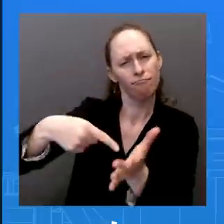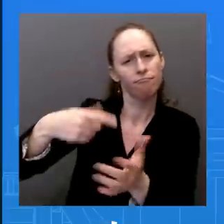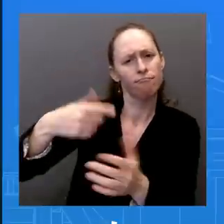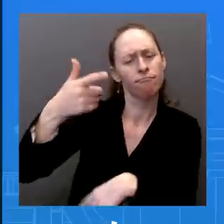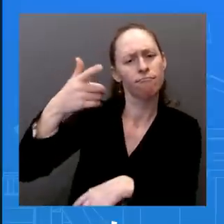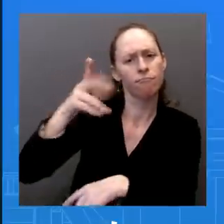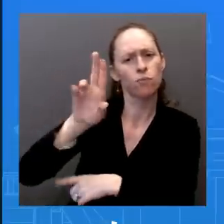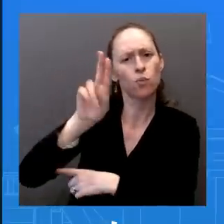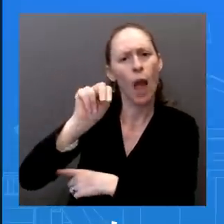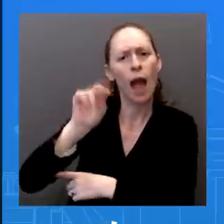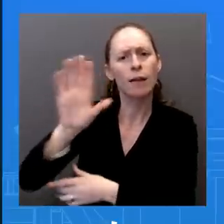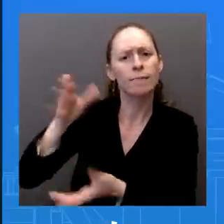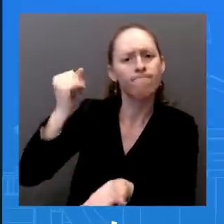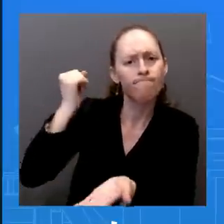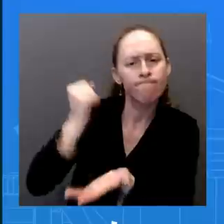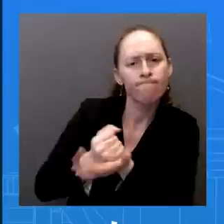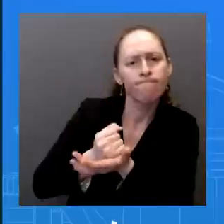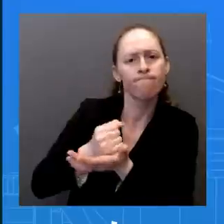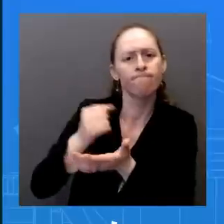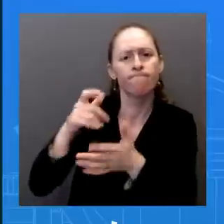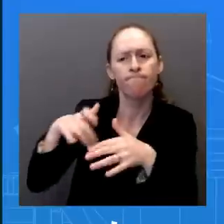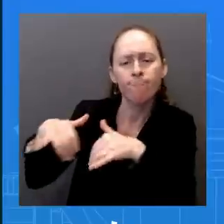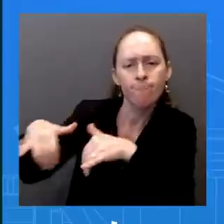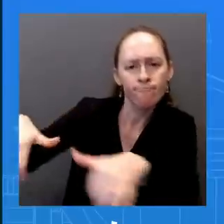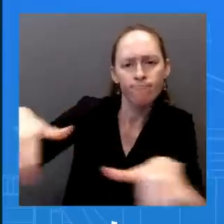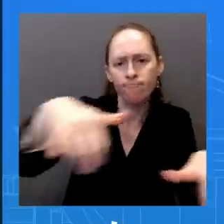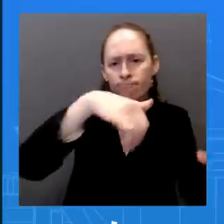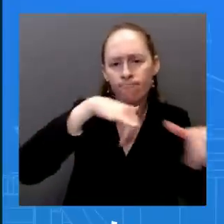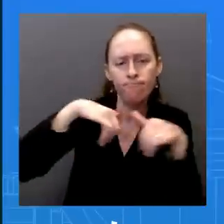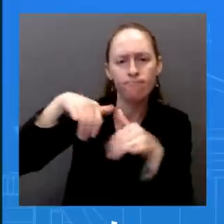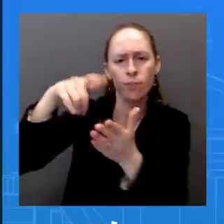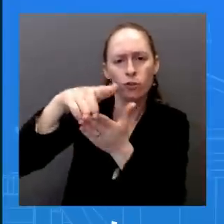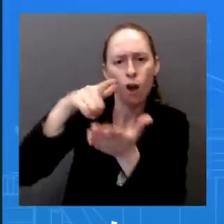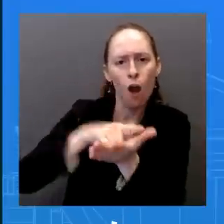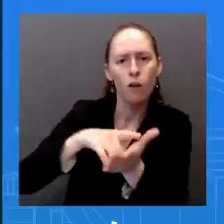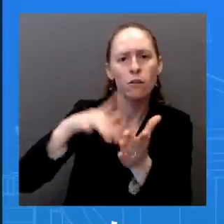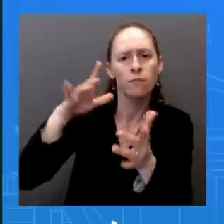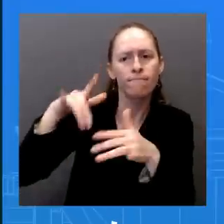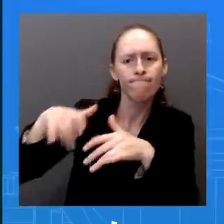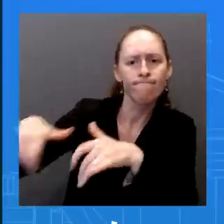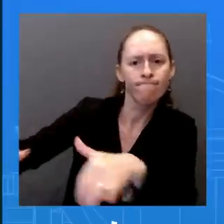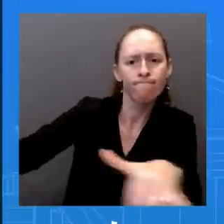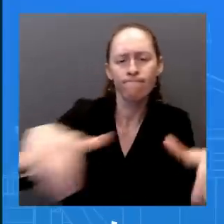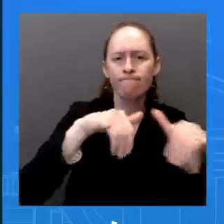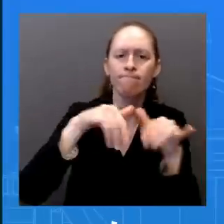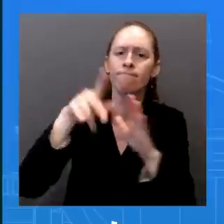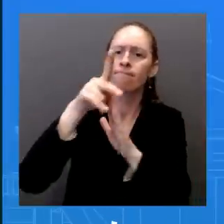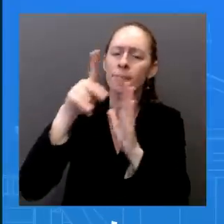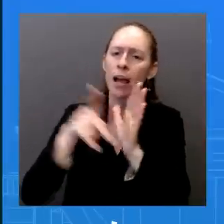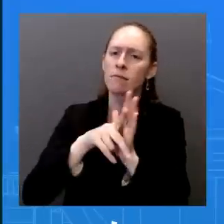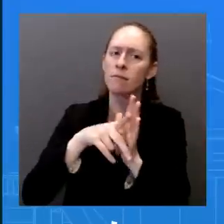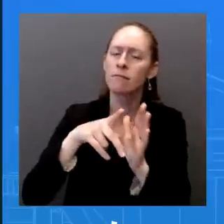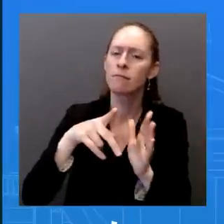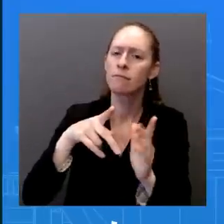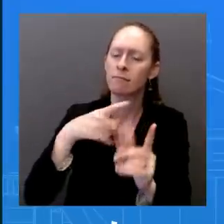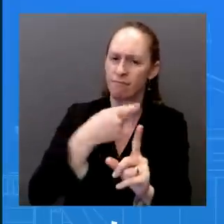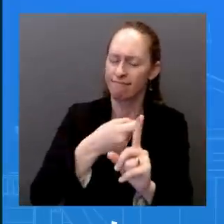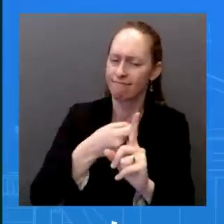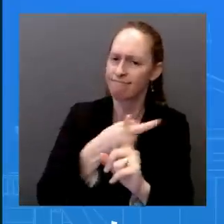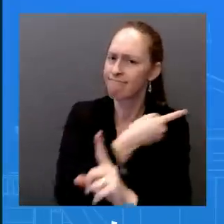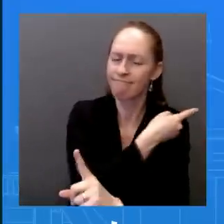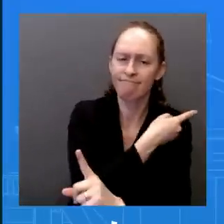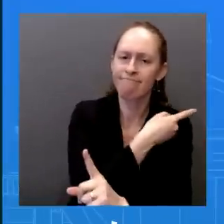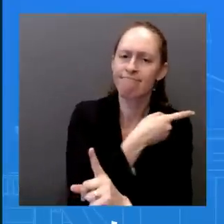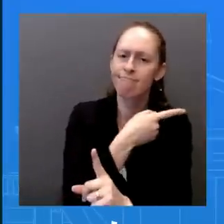that countries cannot conquer their neighbors by force, cannot seize and acquire territory by